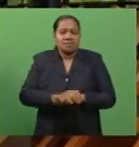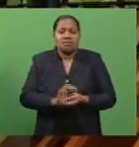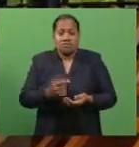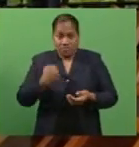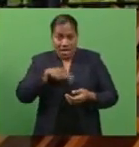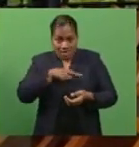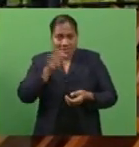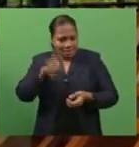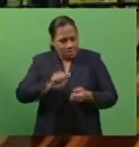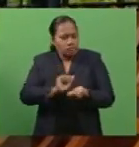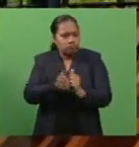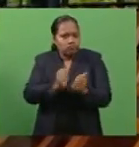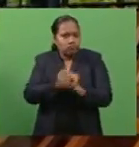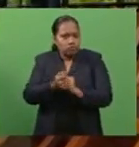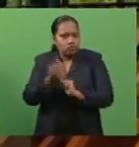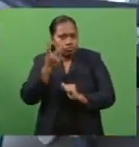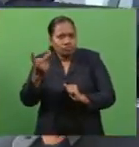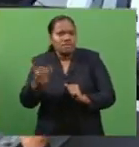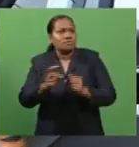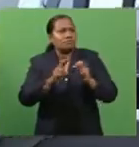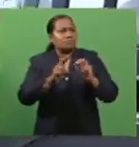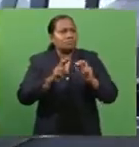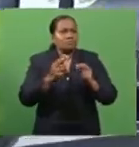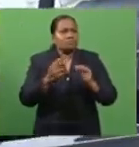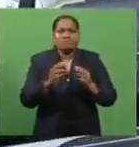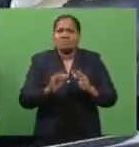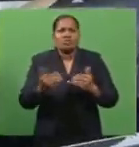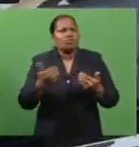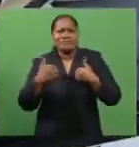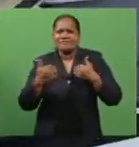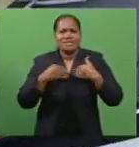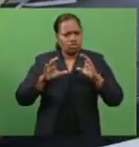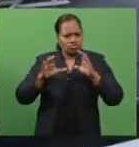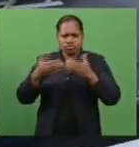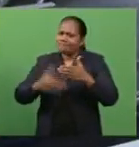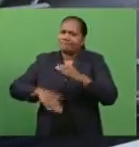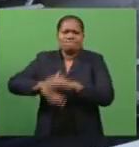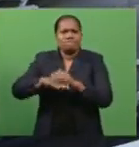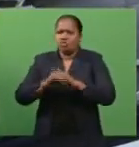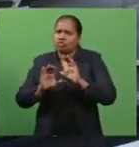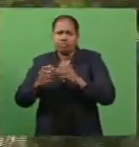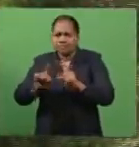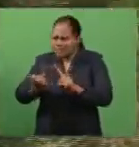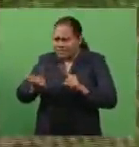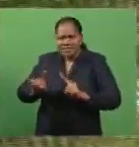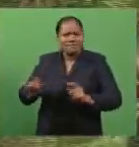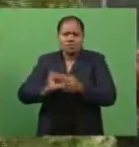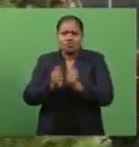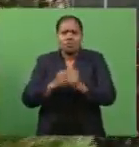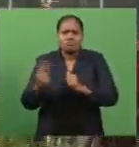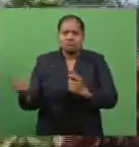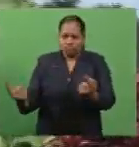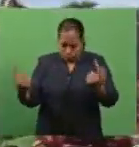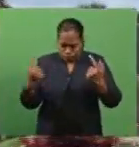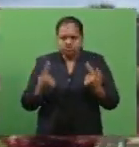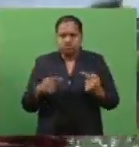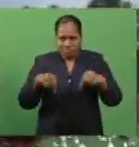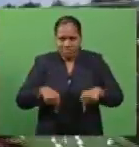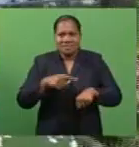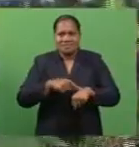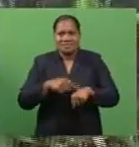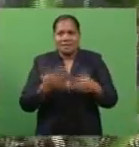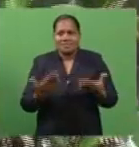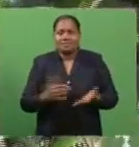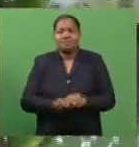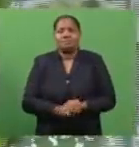so all our university groups, our rugby groups, soccer groups, they usually come at this time, so they've all cancelled. 99.9% of bookings for the